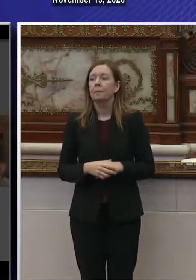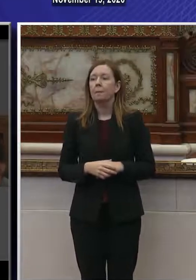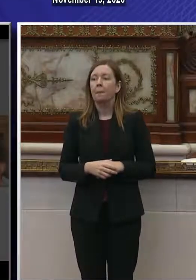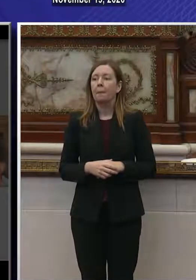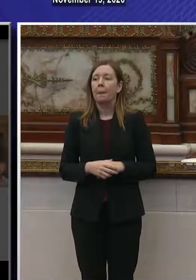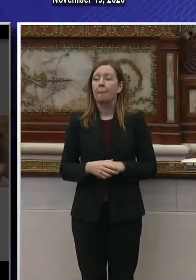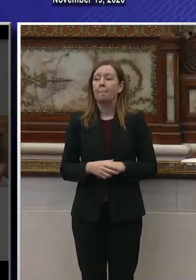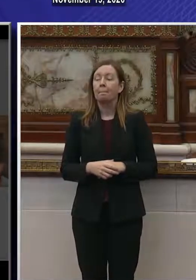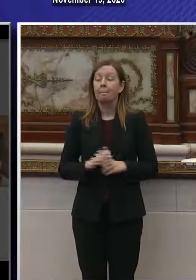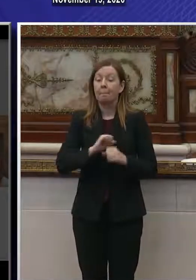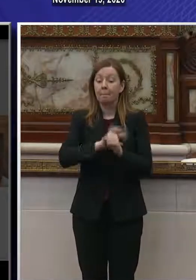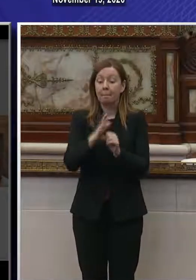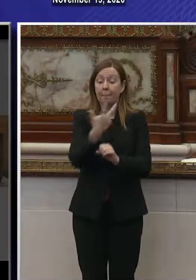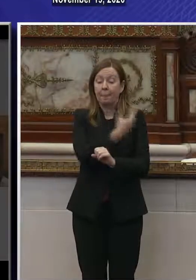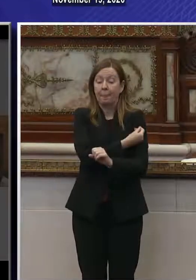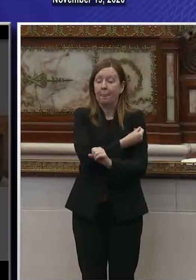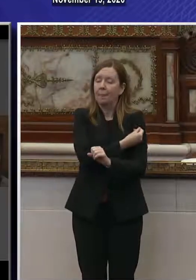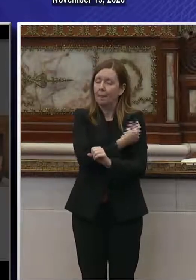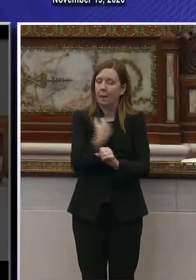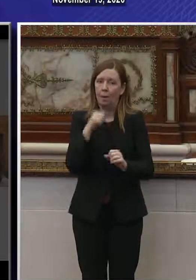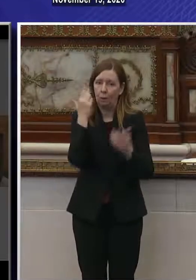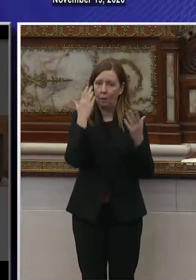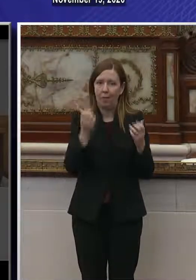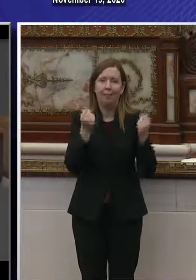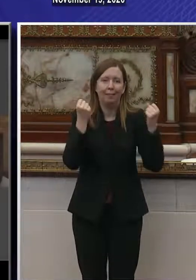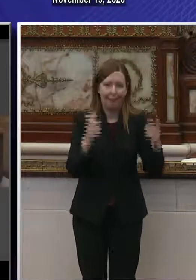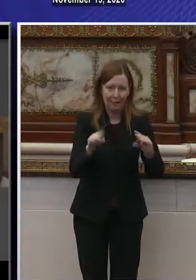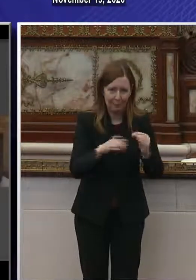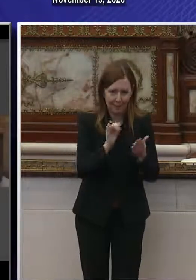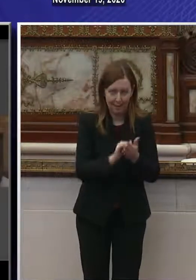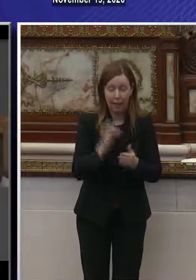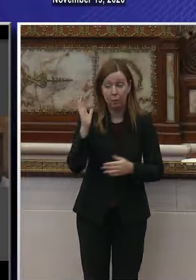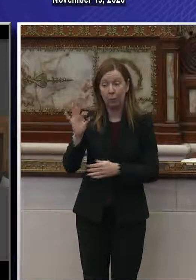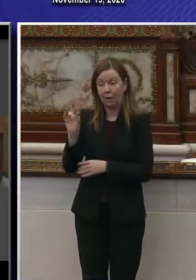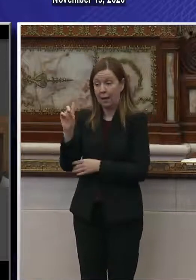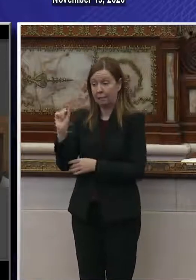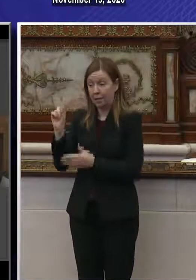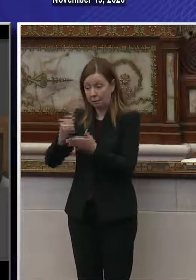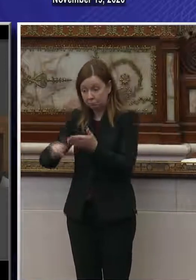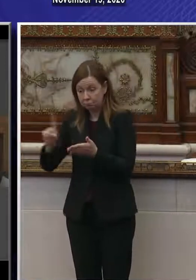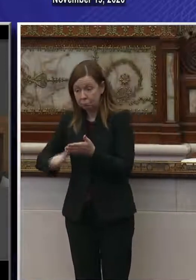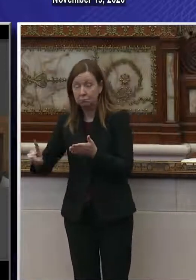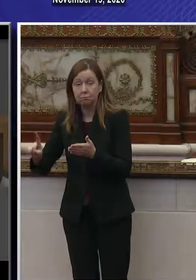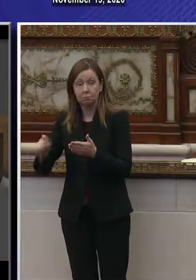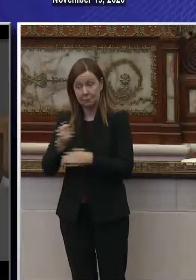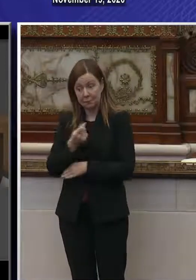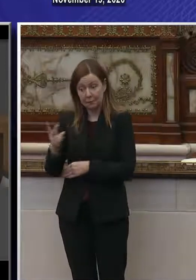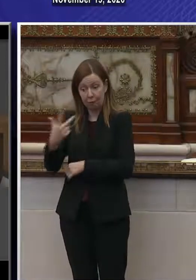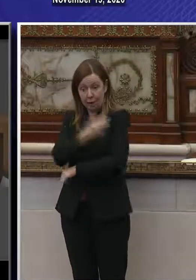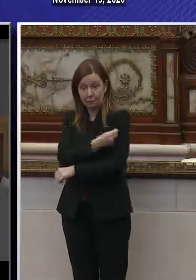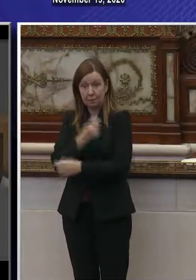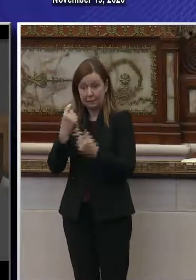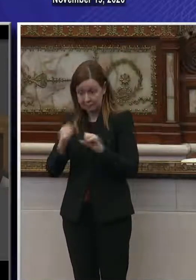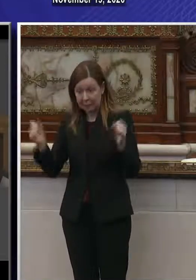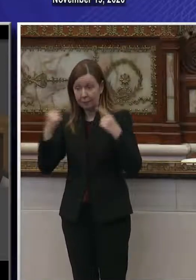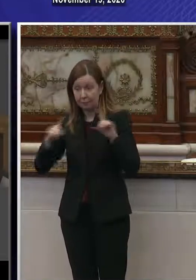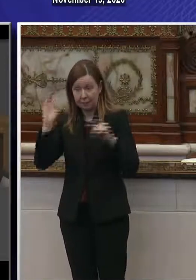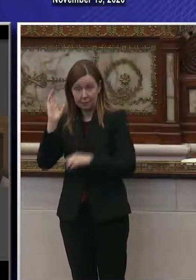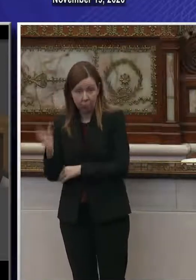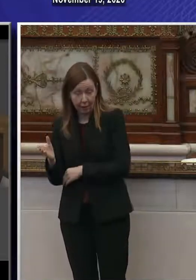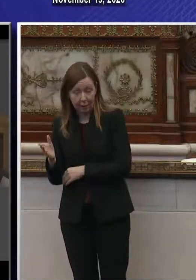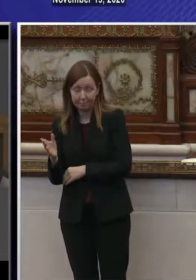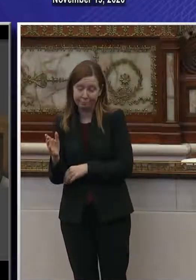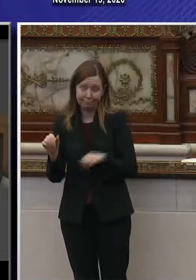about COVID-19 vaccine. We don't know if the FDA will find the vaccine or several of the vaccines to be safe and effective